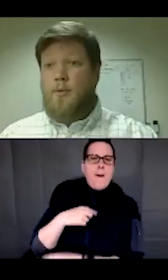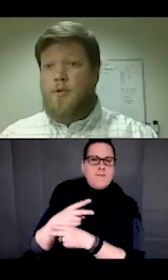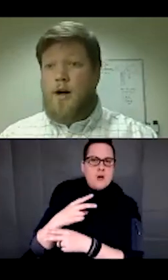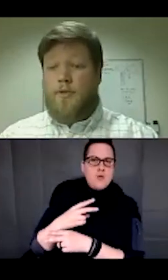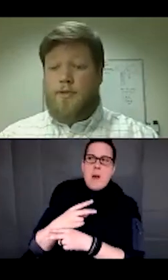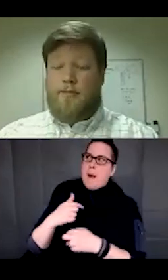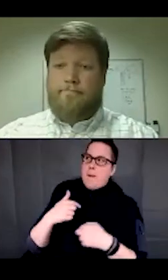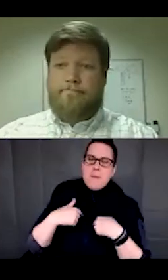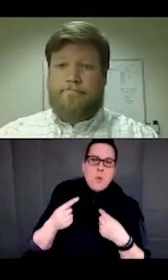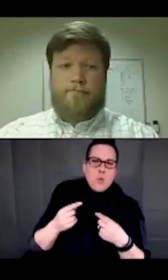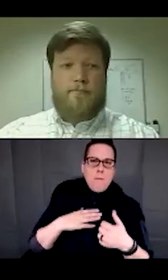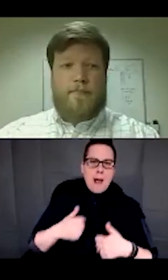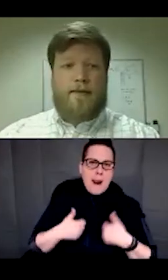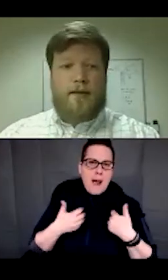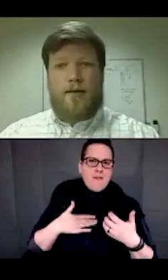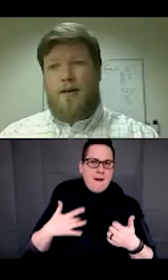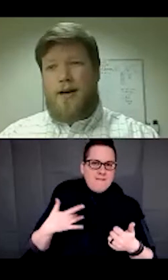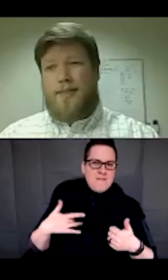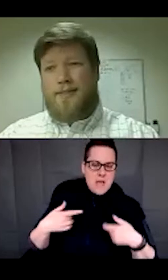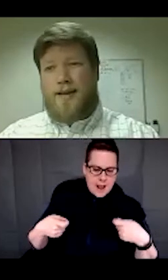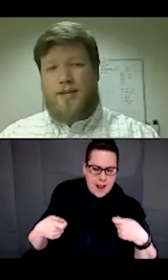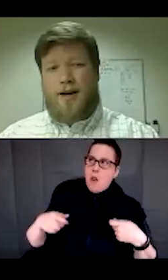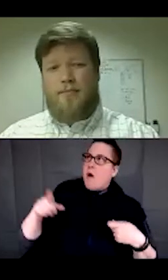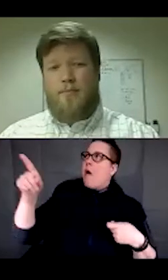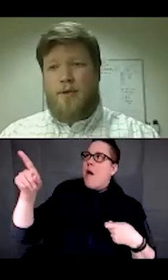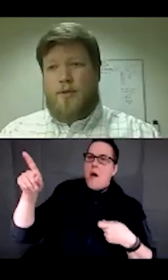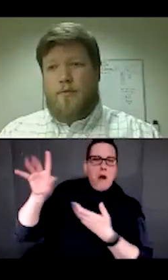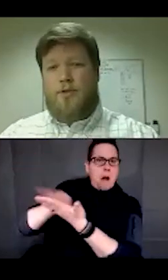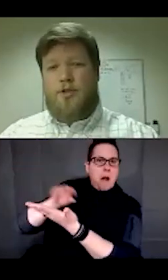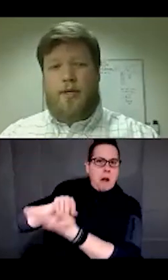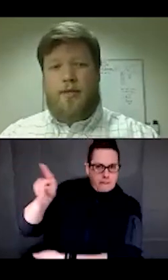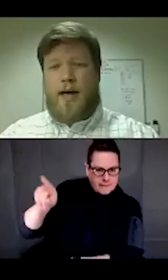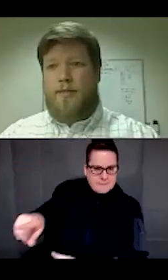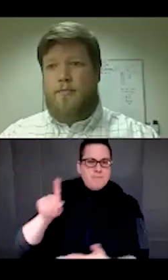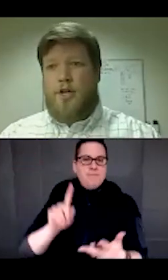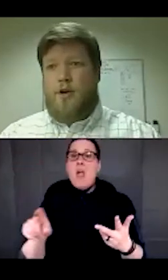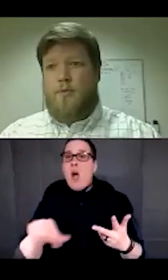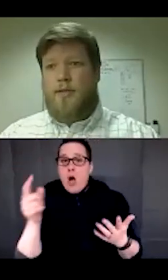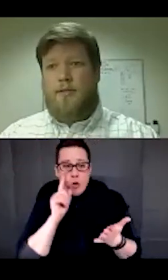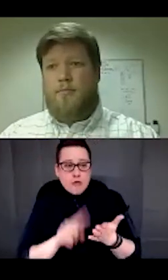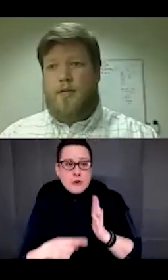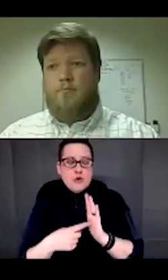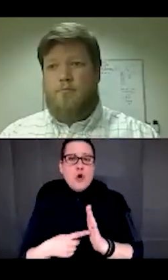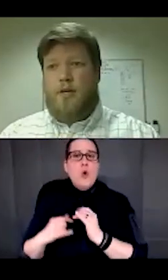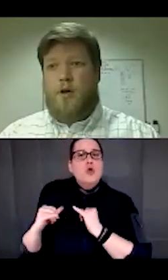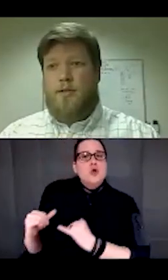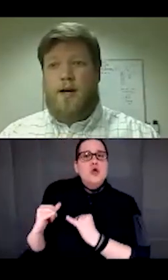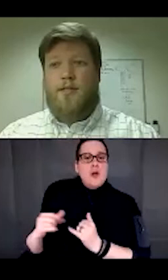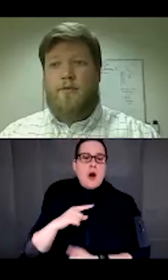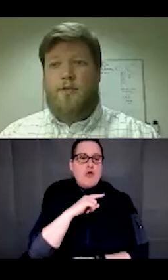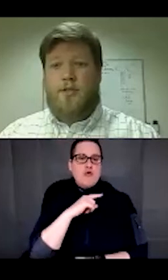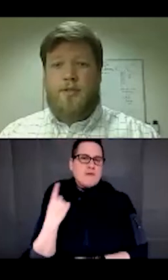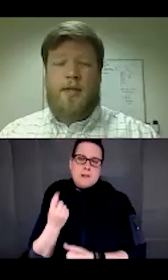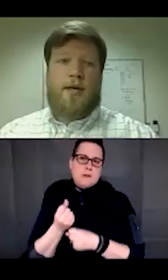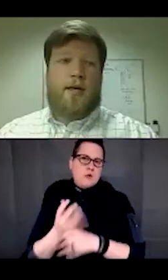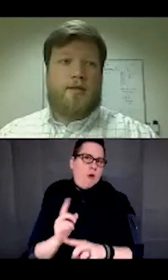own emotional conflicts are. At the same time, we also have research showing that shared risk can cause lots of